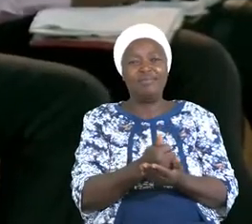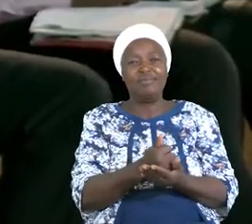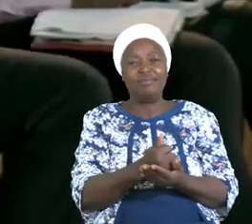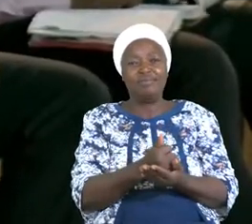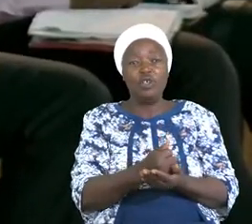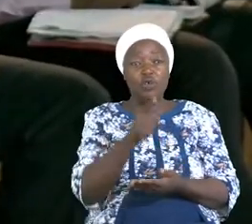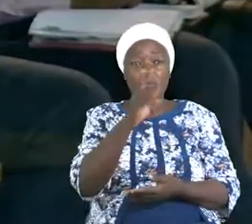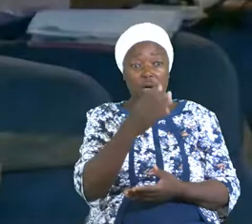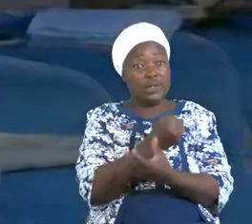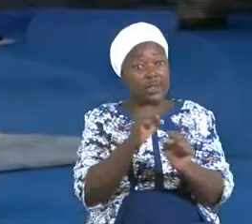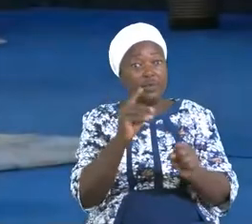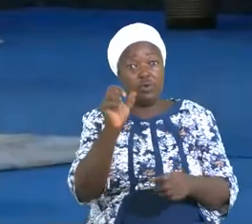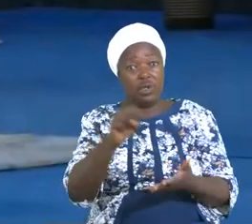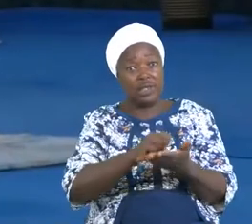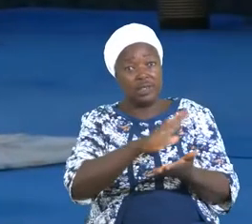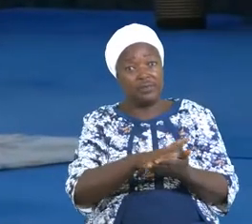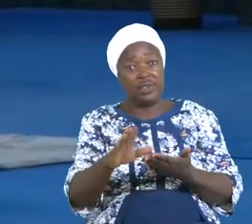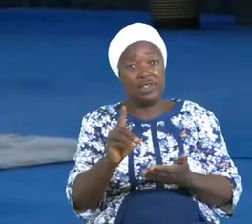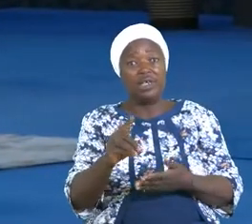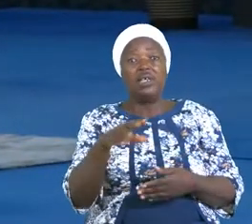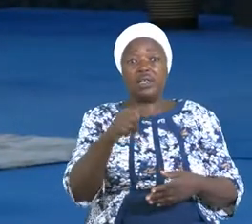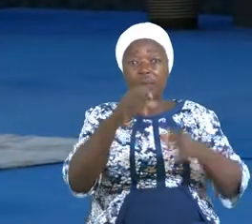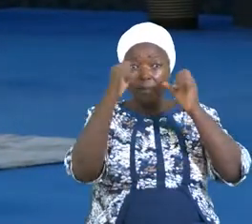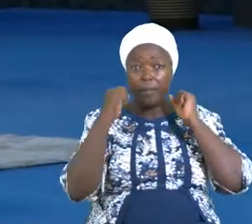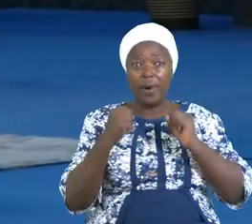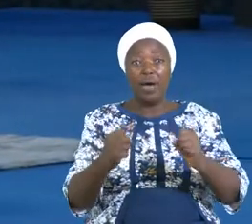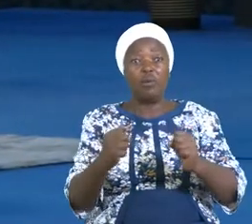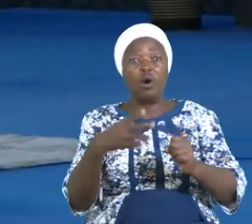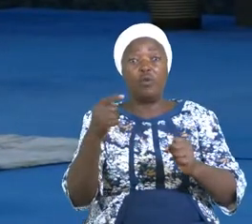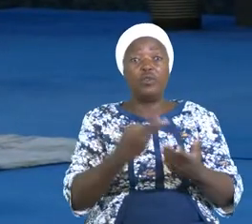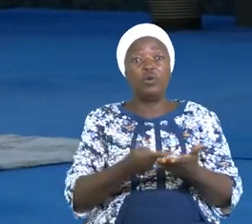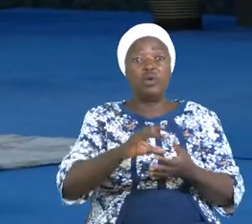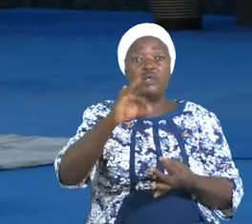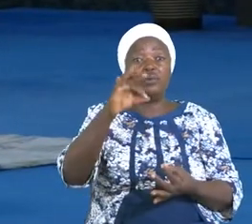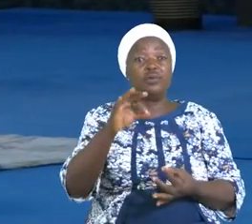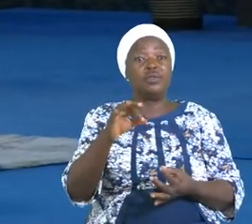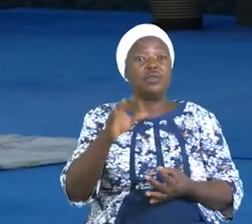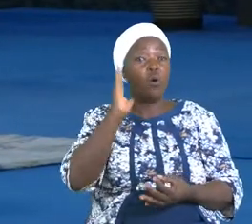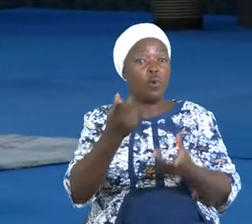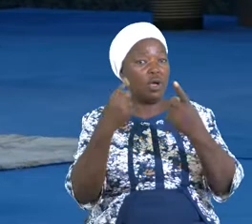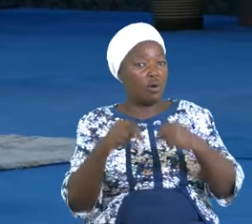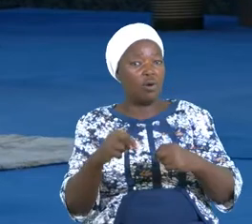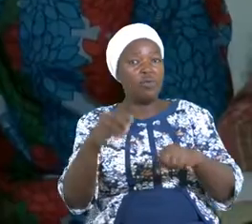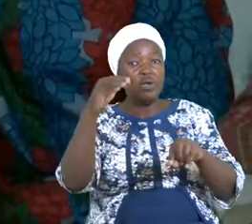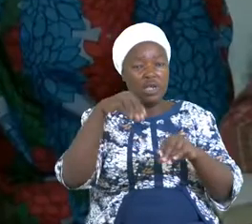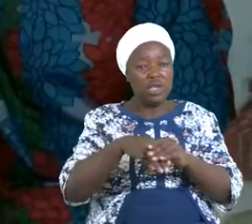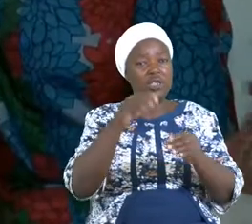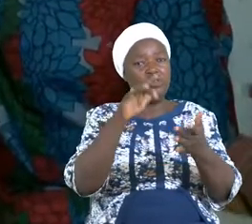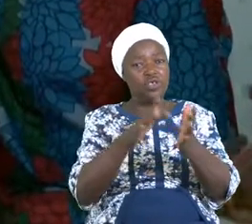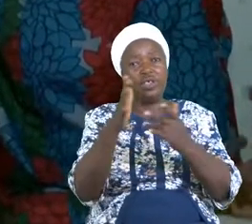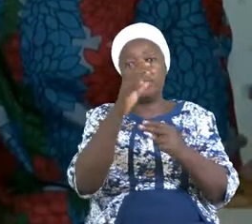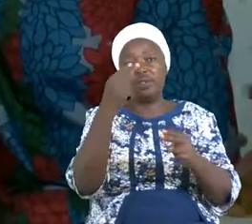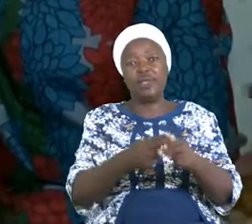saved. You're sanctified. The power of the Holy Ghost will come in Jesus'